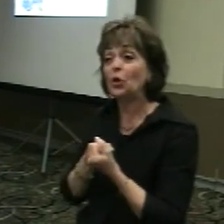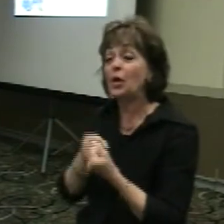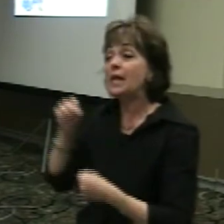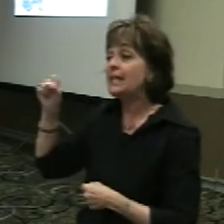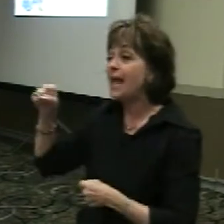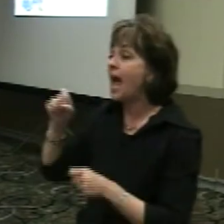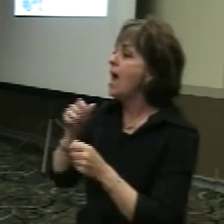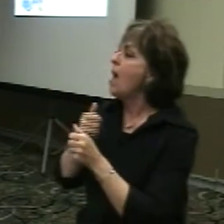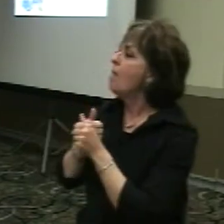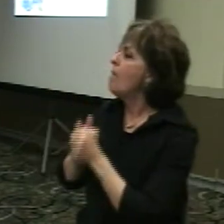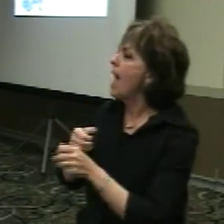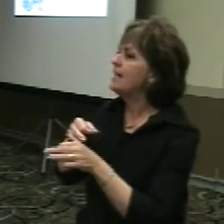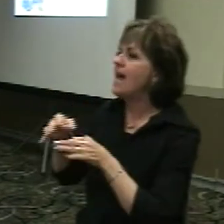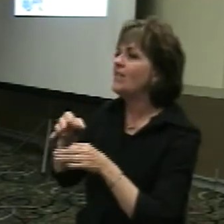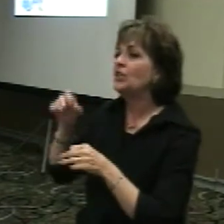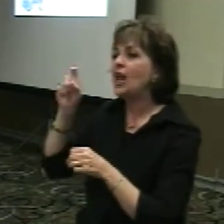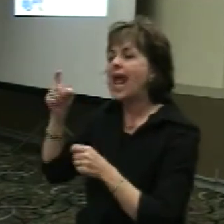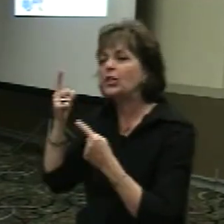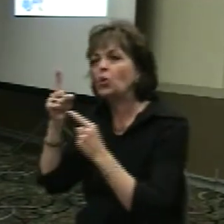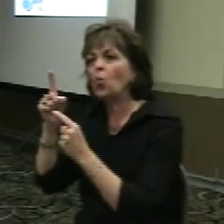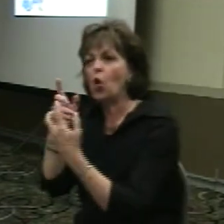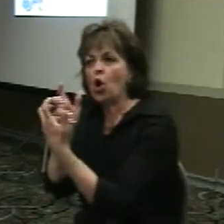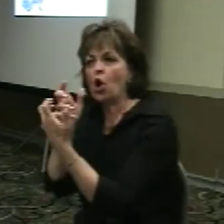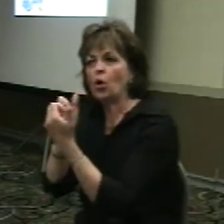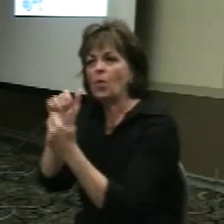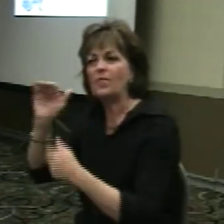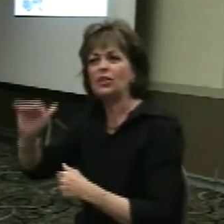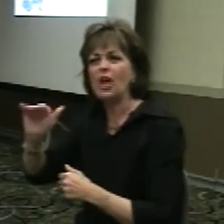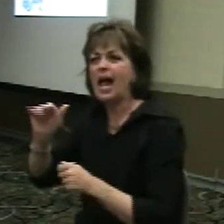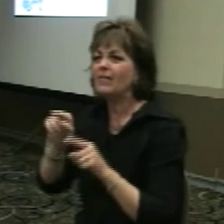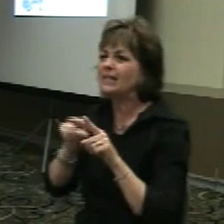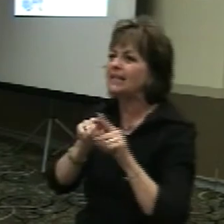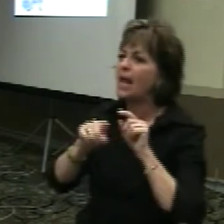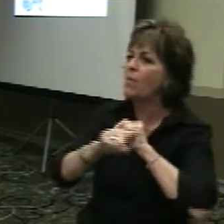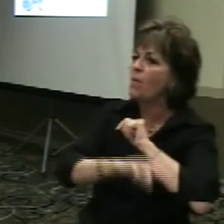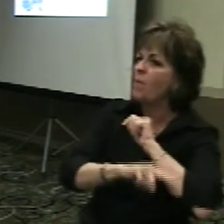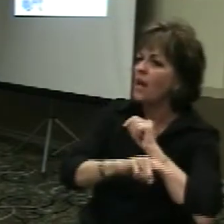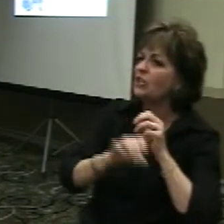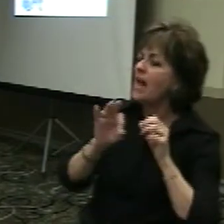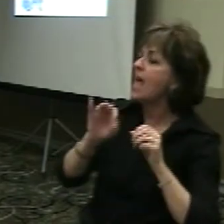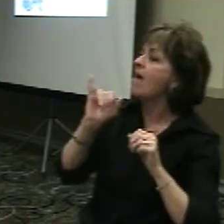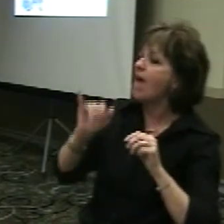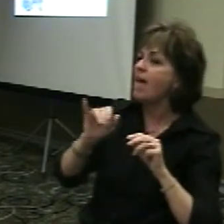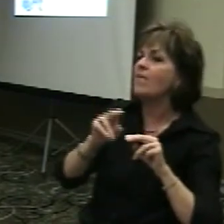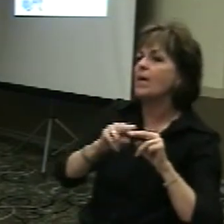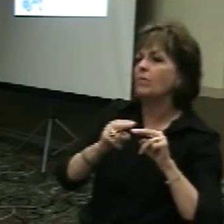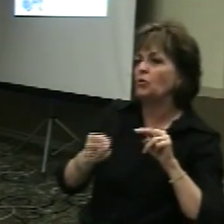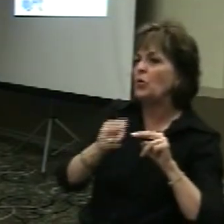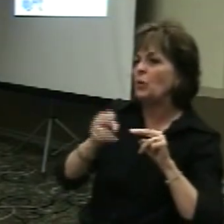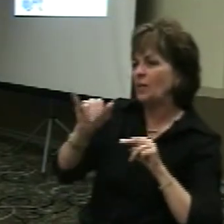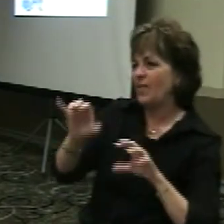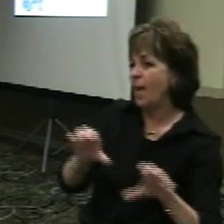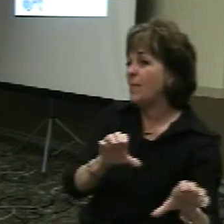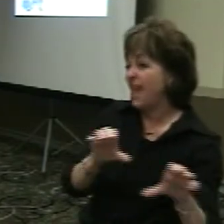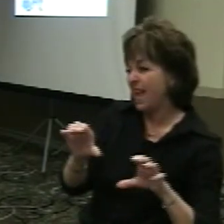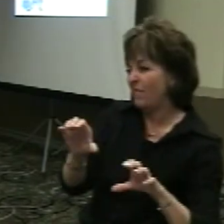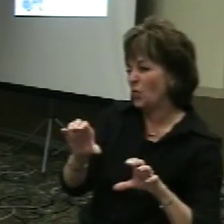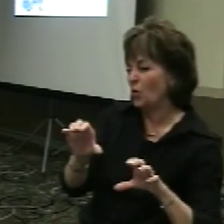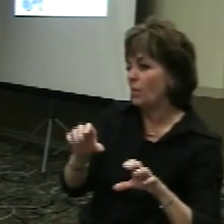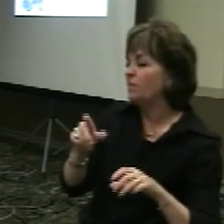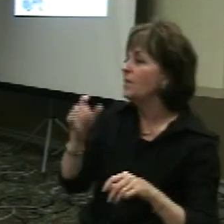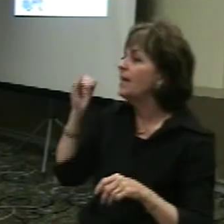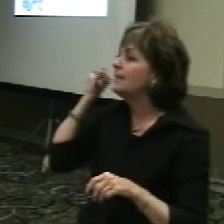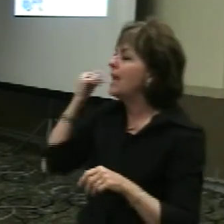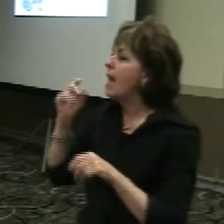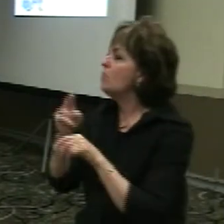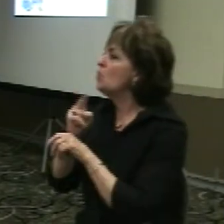So by definition, it has to work for the child. Same thing with a punisher. It's only a punisher if it decreases the future probability of a behavior. Let's say